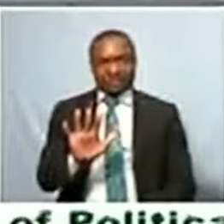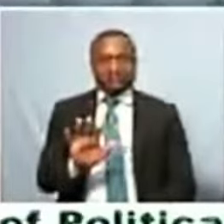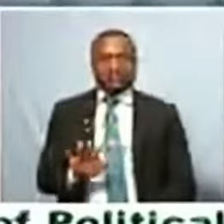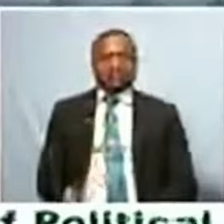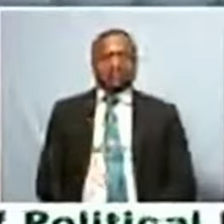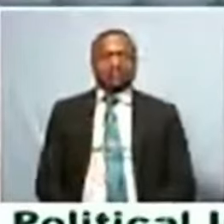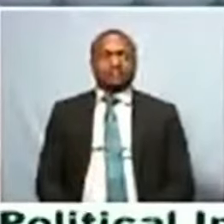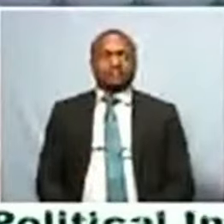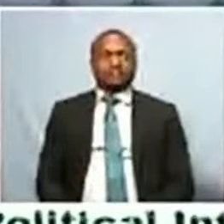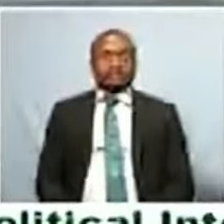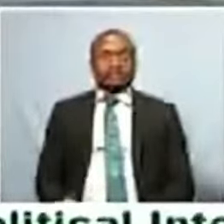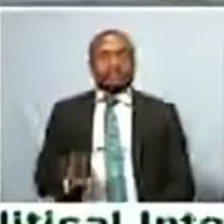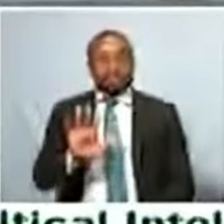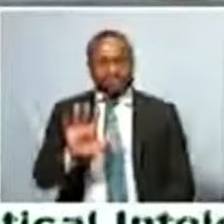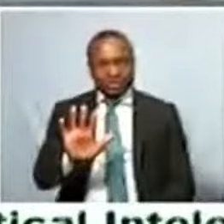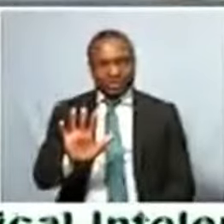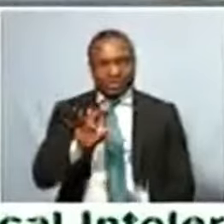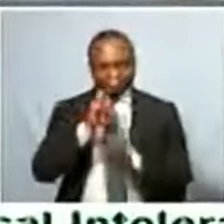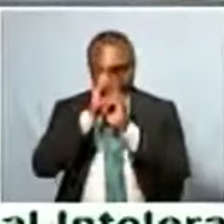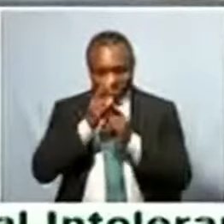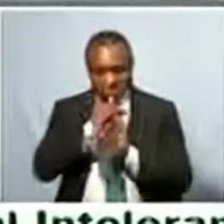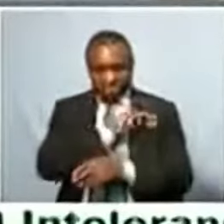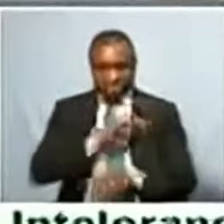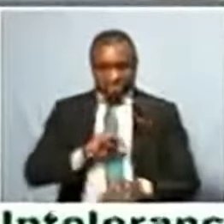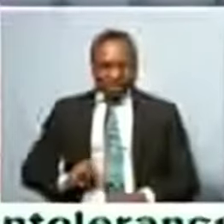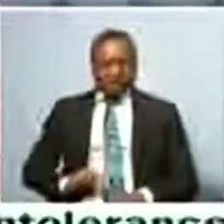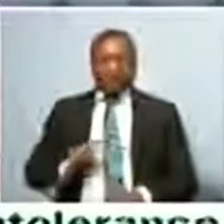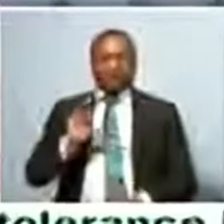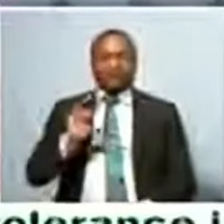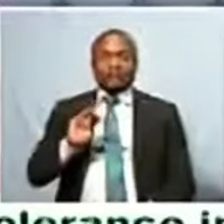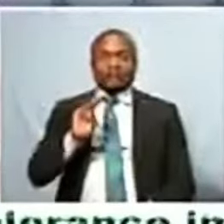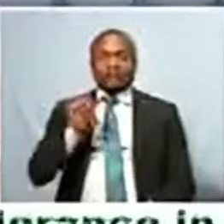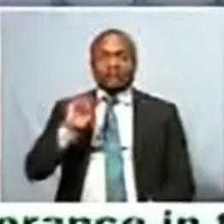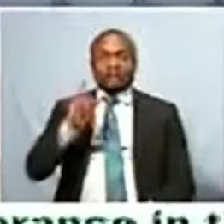such motions. Order, the Honorable Member for Monday.